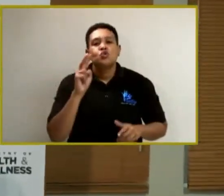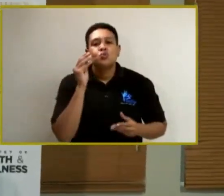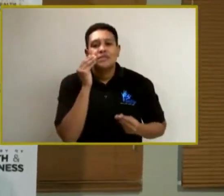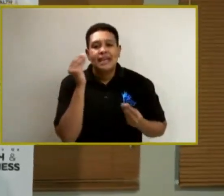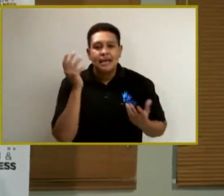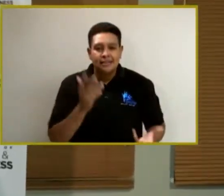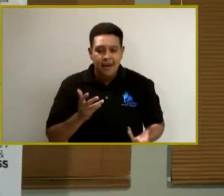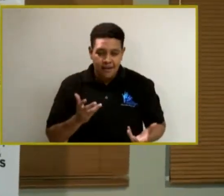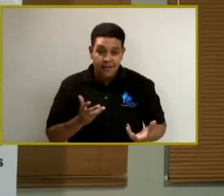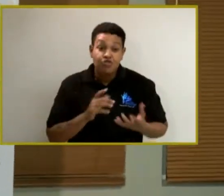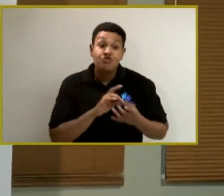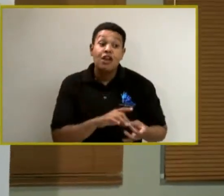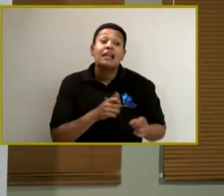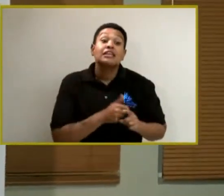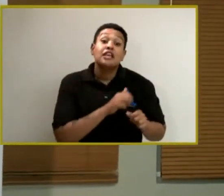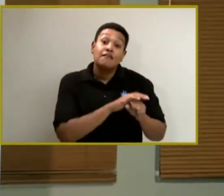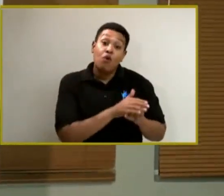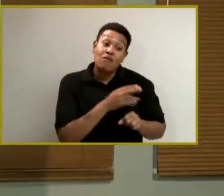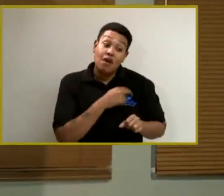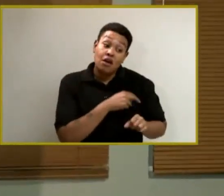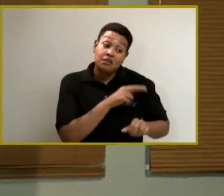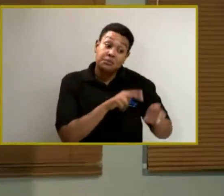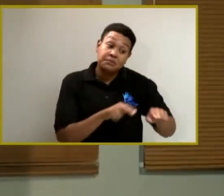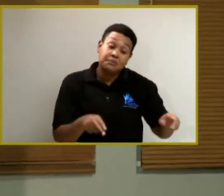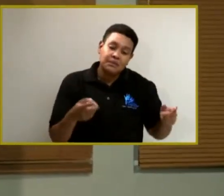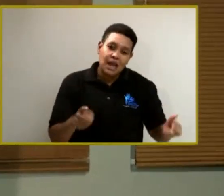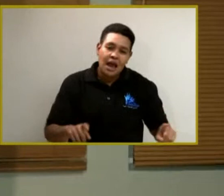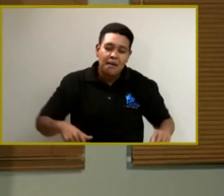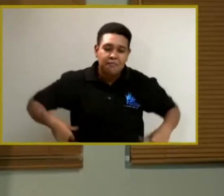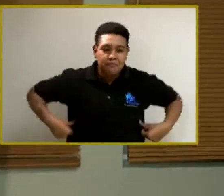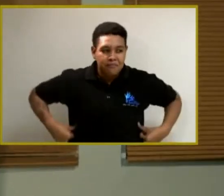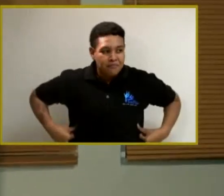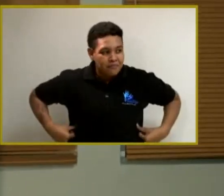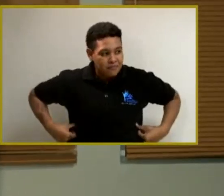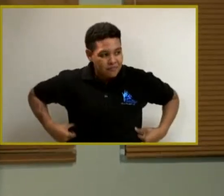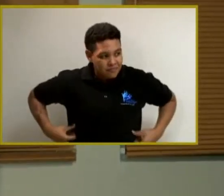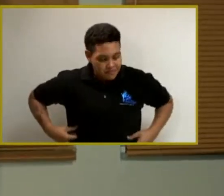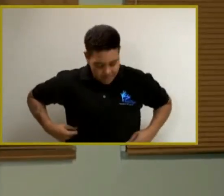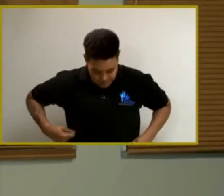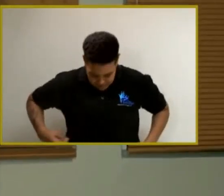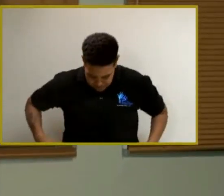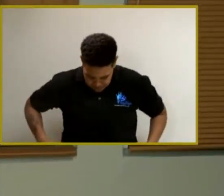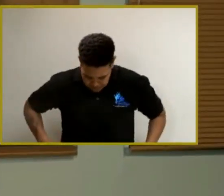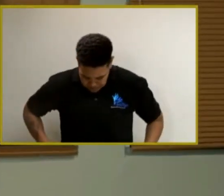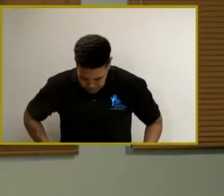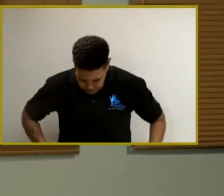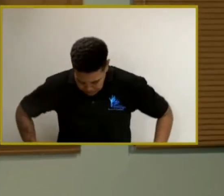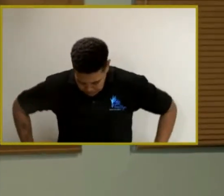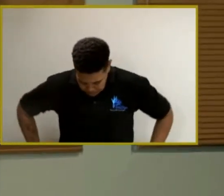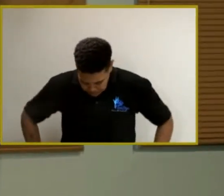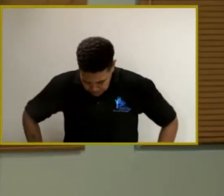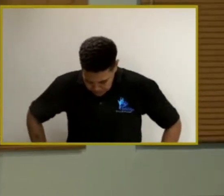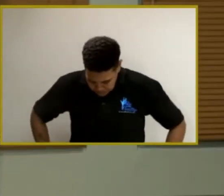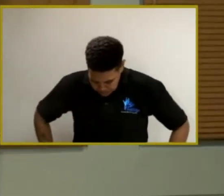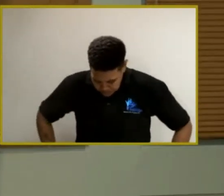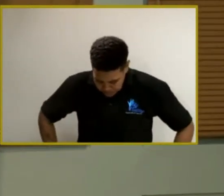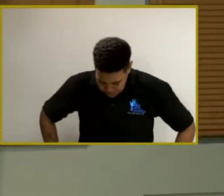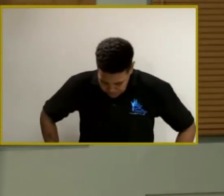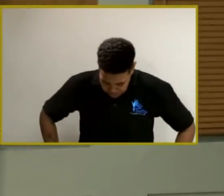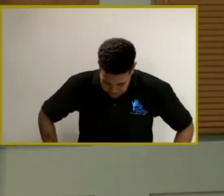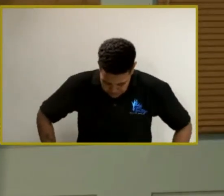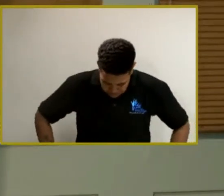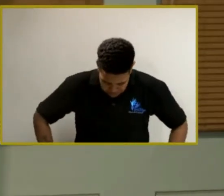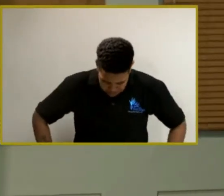data in terms of COVID hospitalizations. We have always published the moderately, severely, and critically